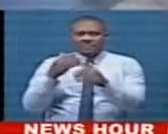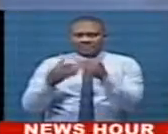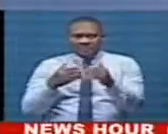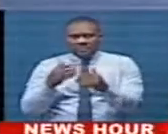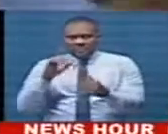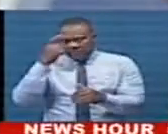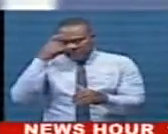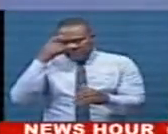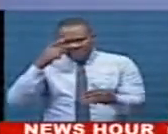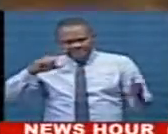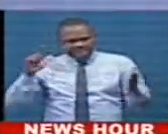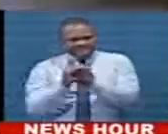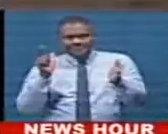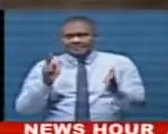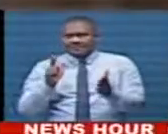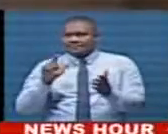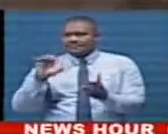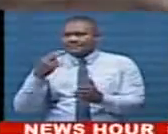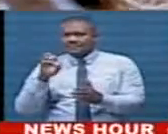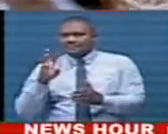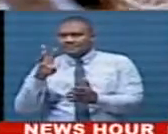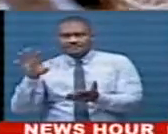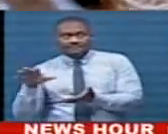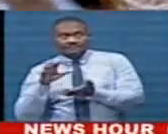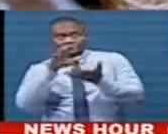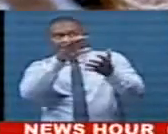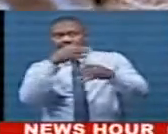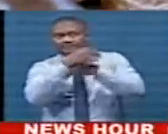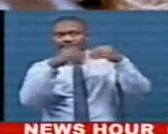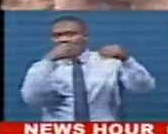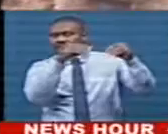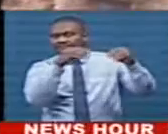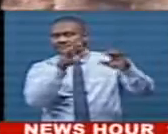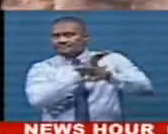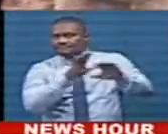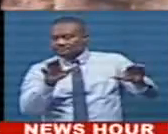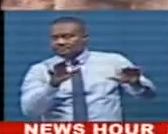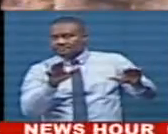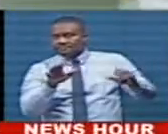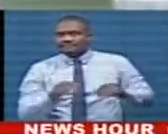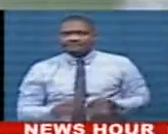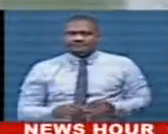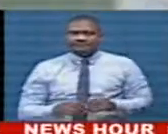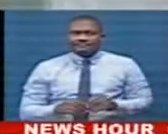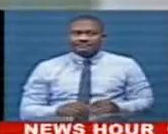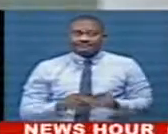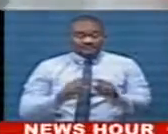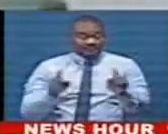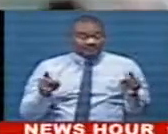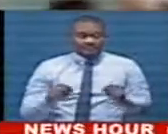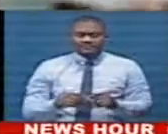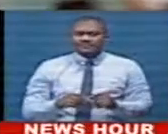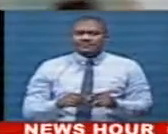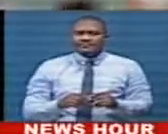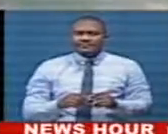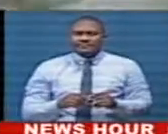Consequently, government banned the export of raw cashew nuts in 2016 to help save the dying local companies. However, there